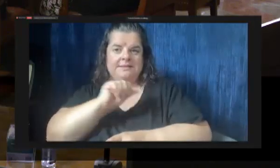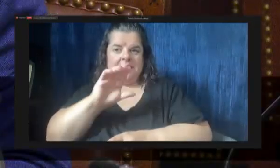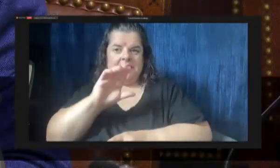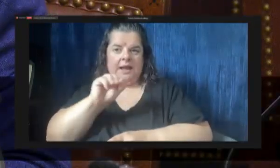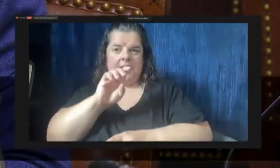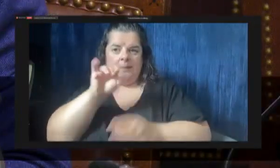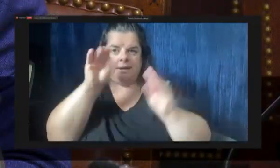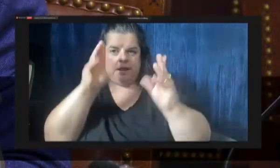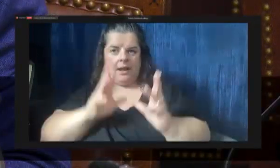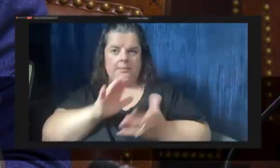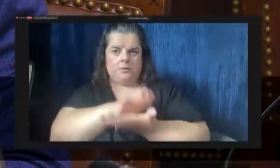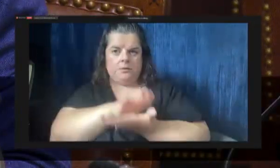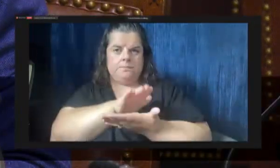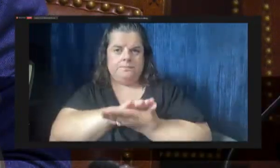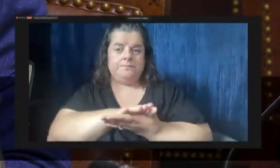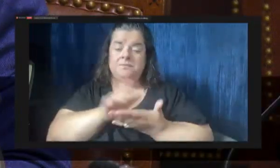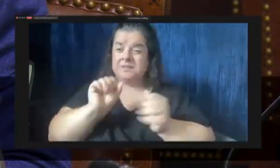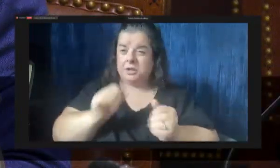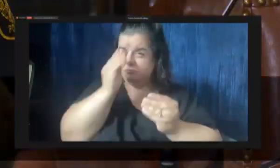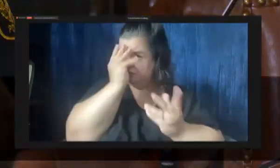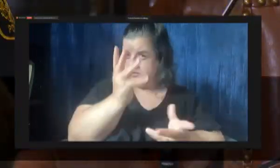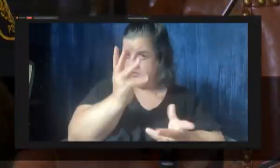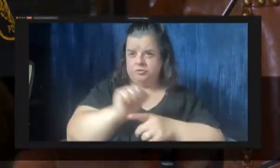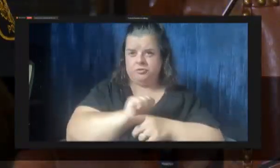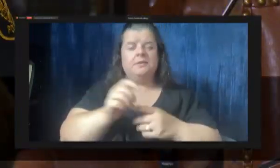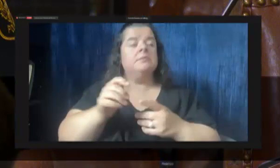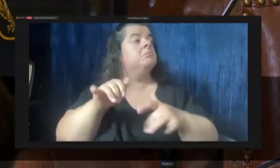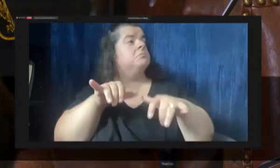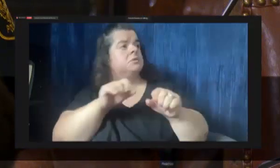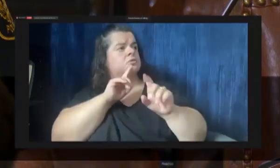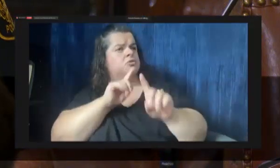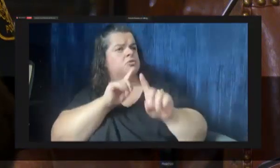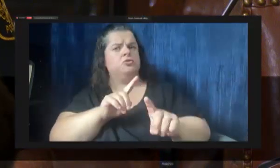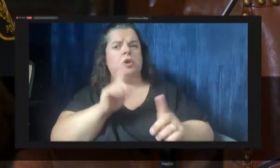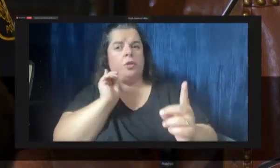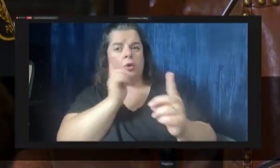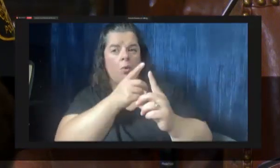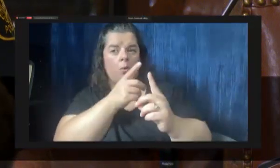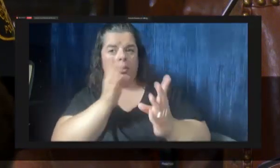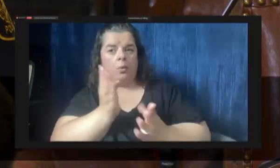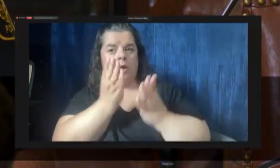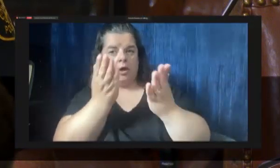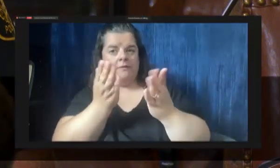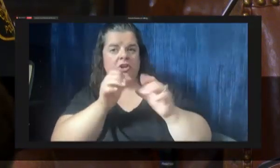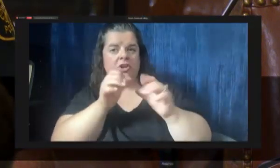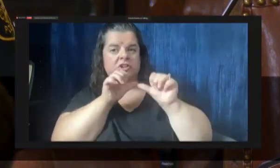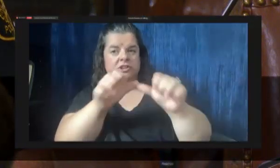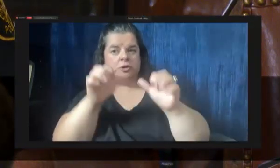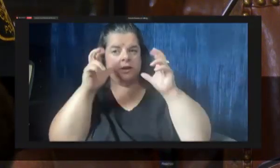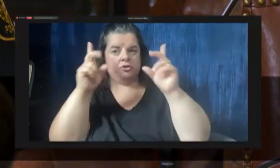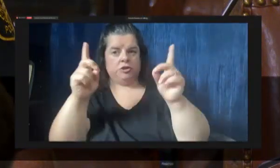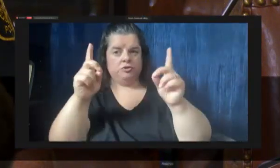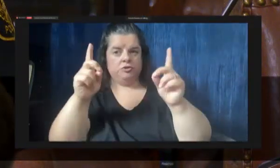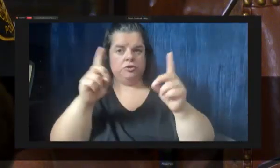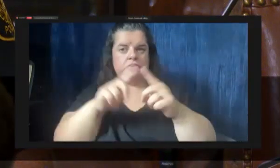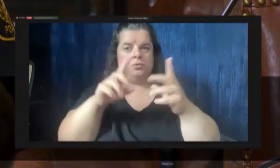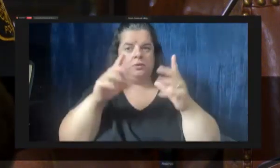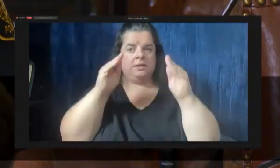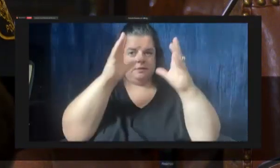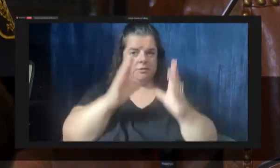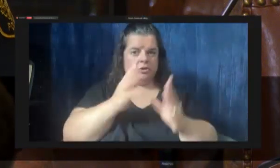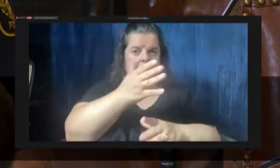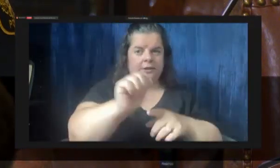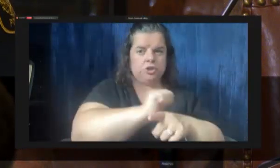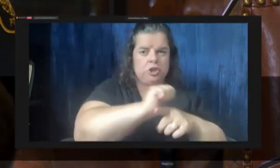the training that we're... Sure. The goal was to offer continuing education to the instructors at the training academy.